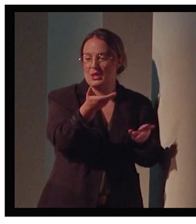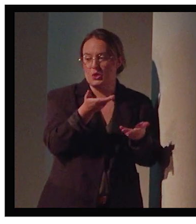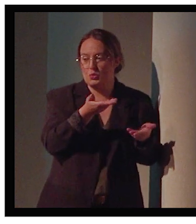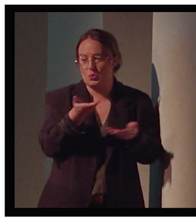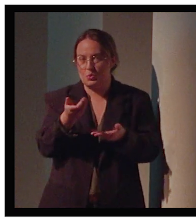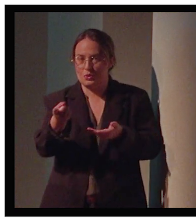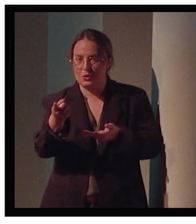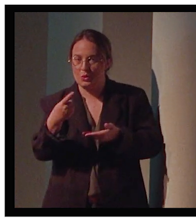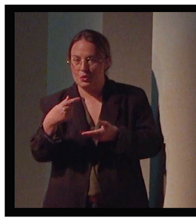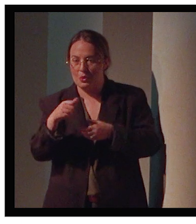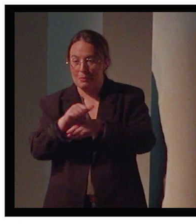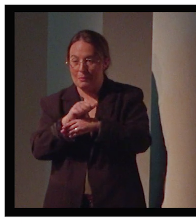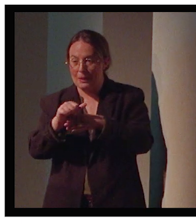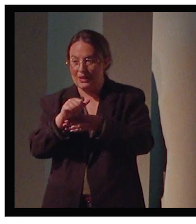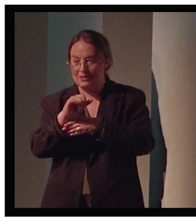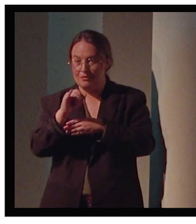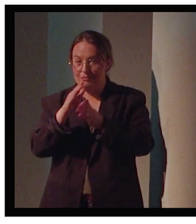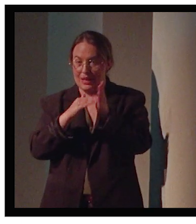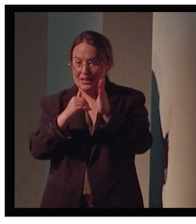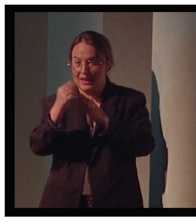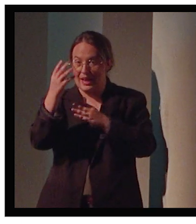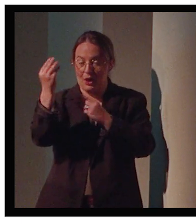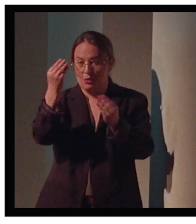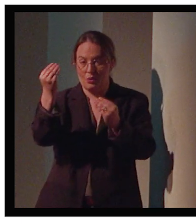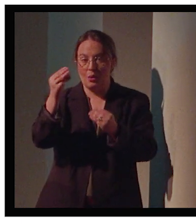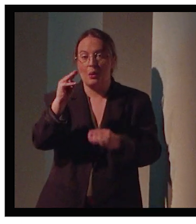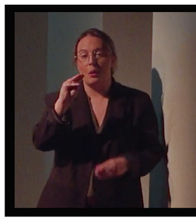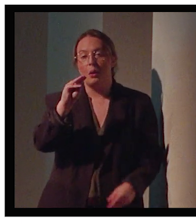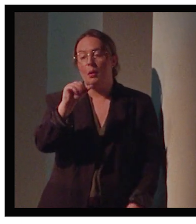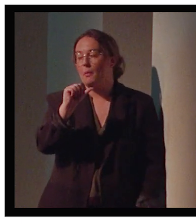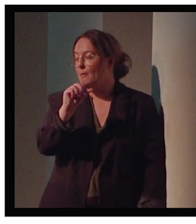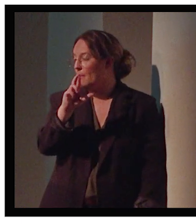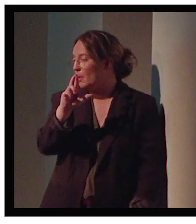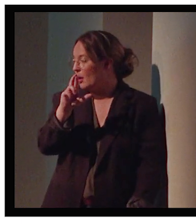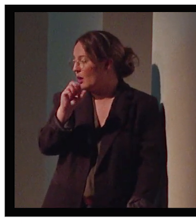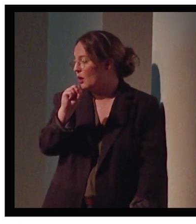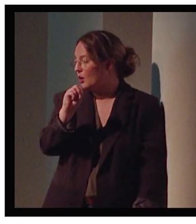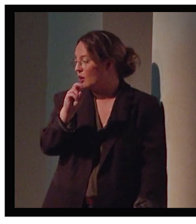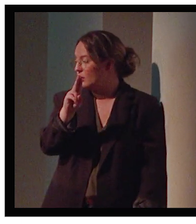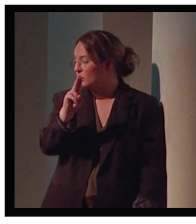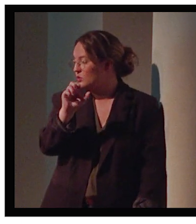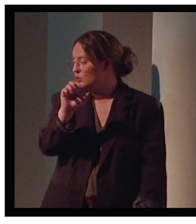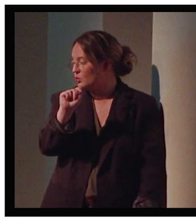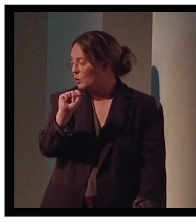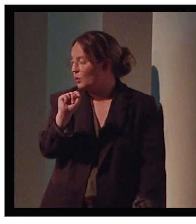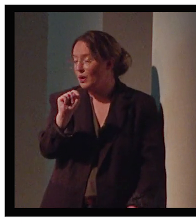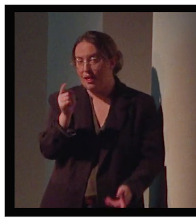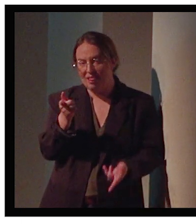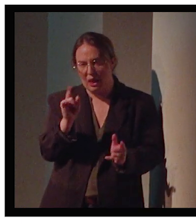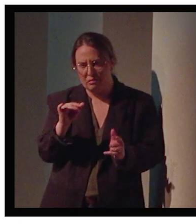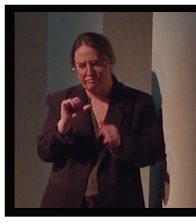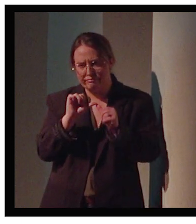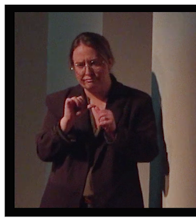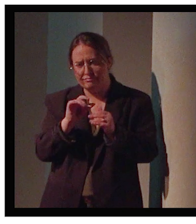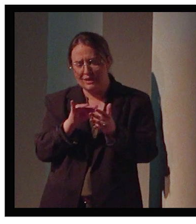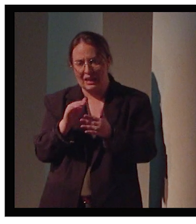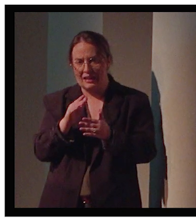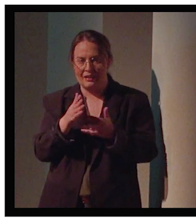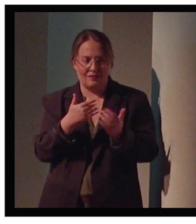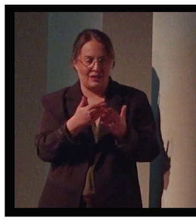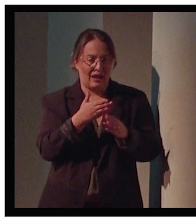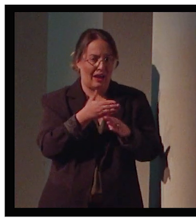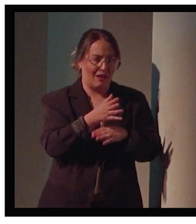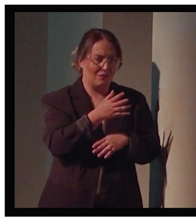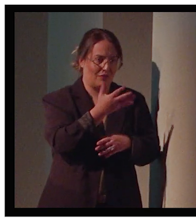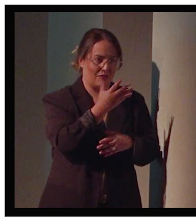to the practice of painting outdoors. Morisot's mother allowed her to continue studying, even after being told by